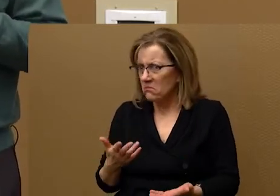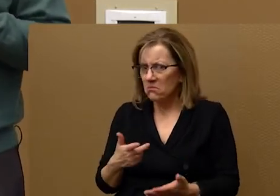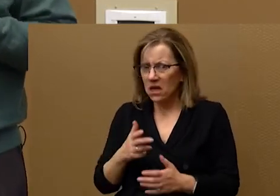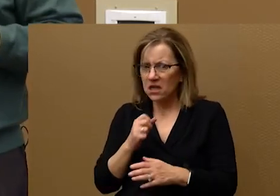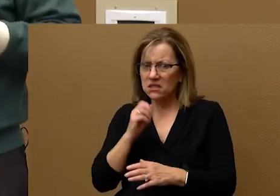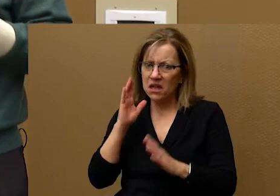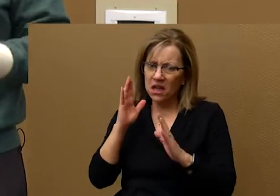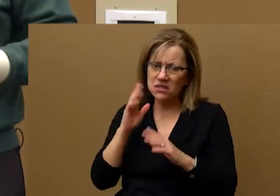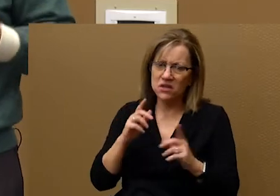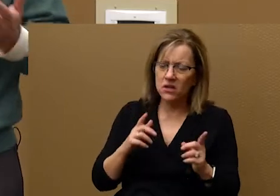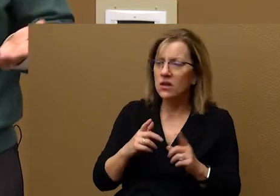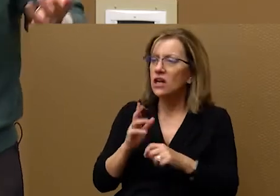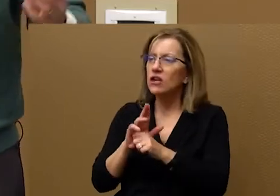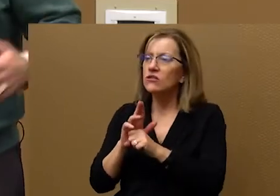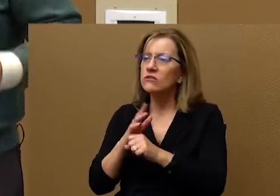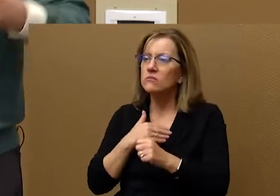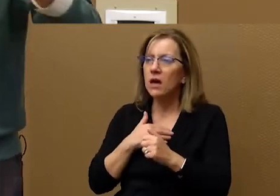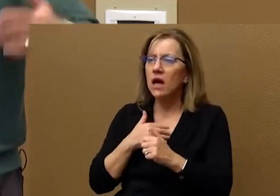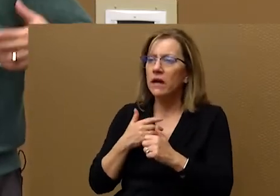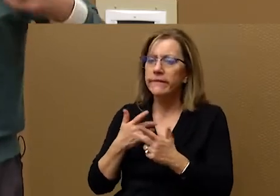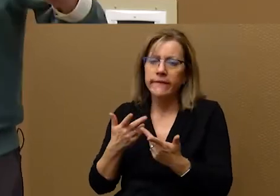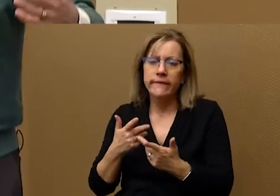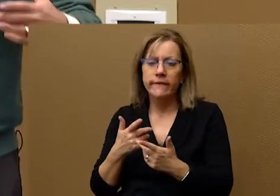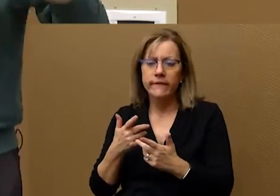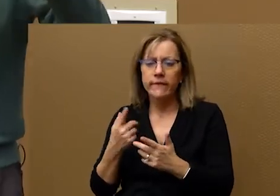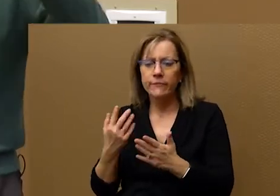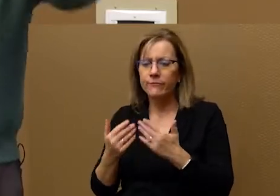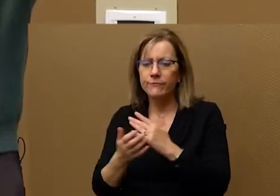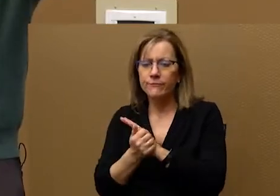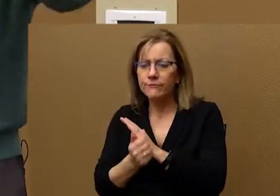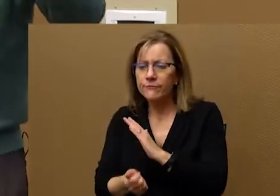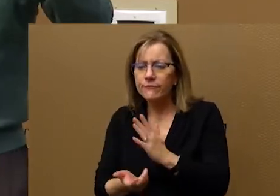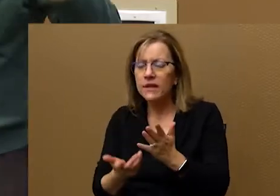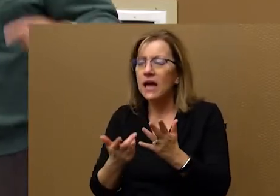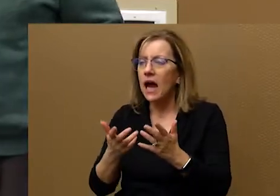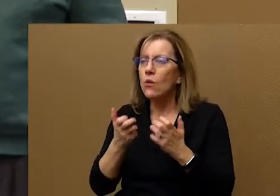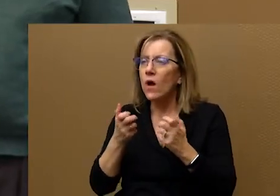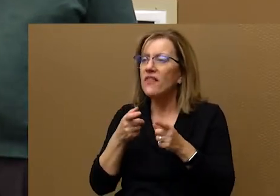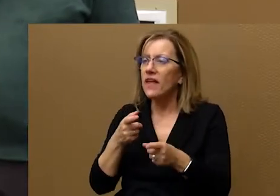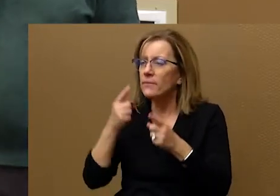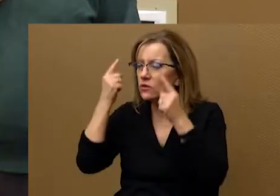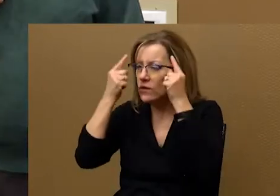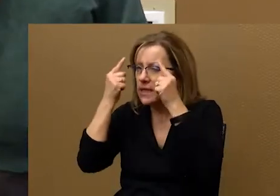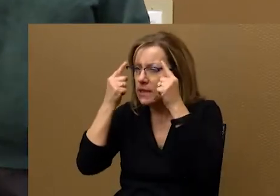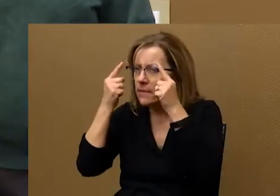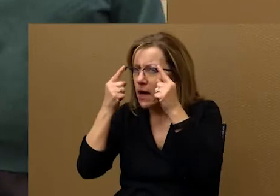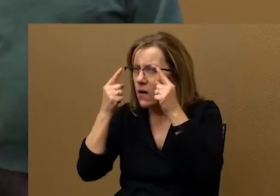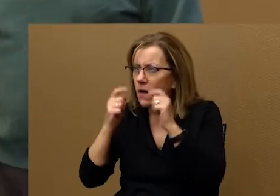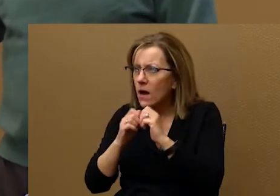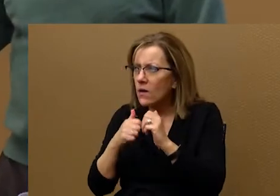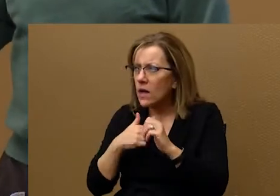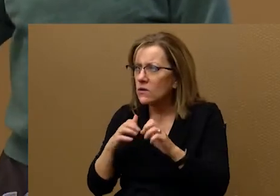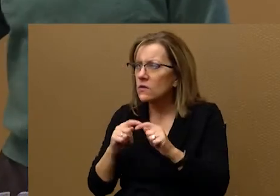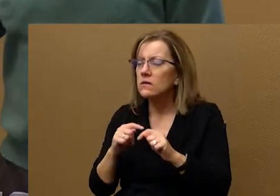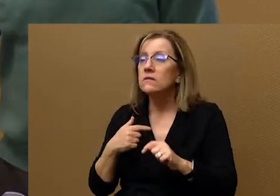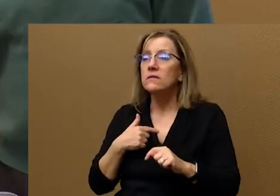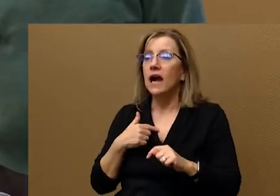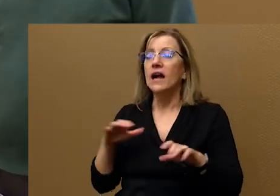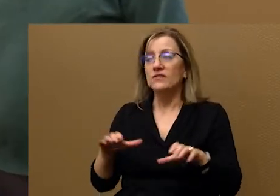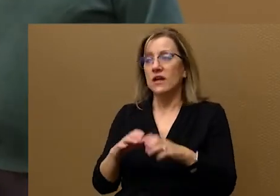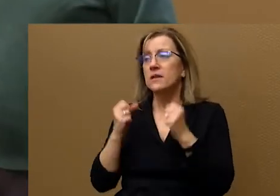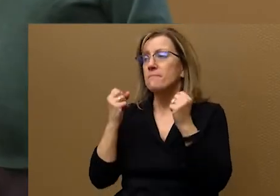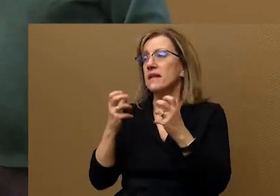or I used my skill or something. I want them to ponder it. In my experience, having done this in many, many